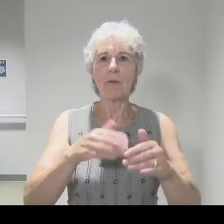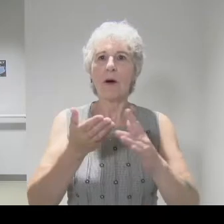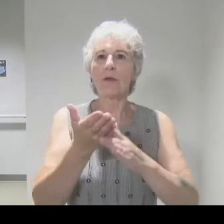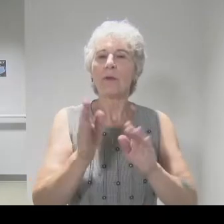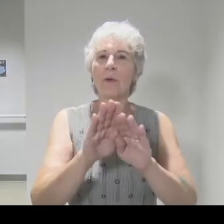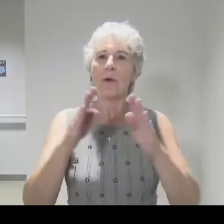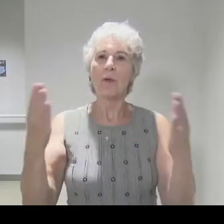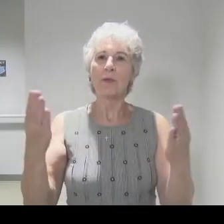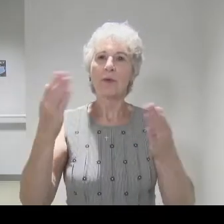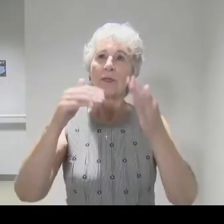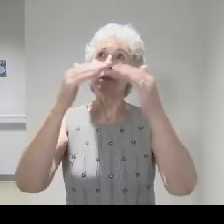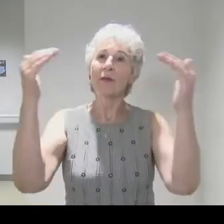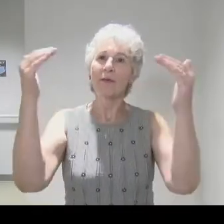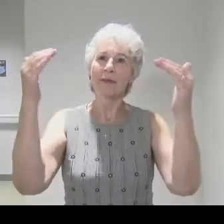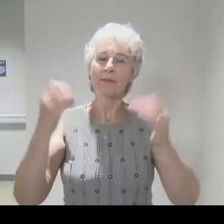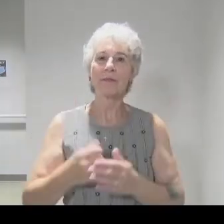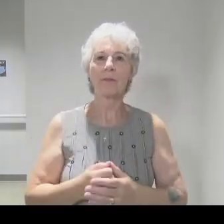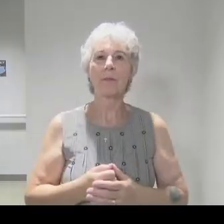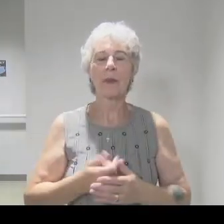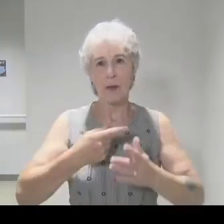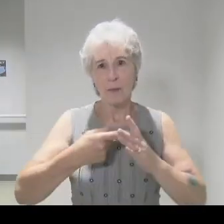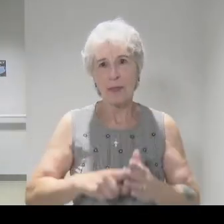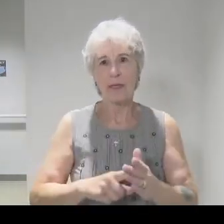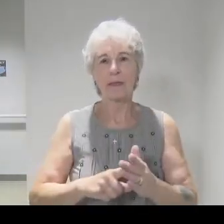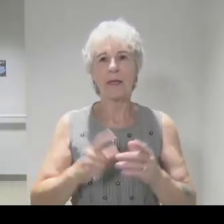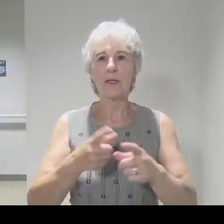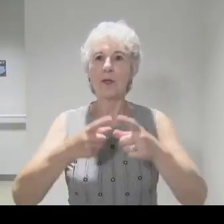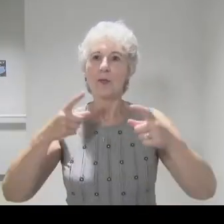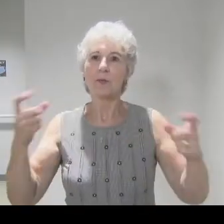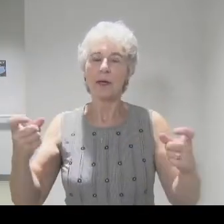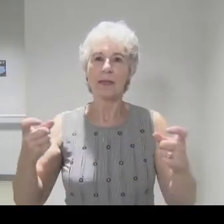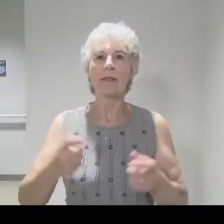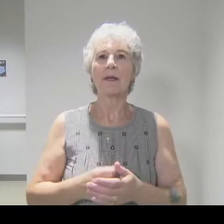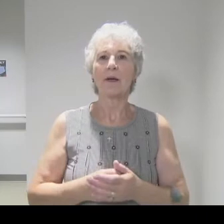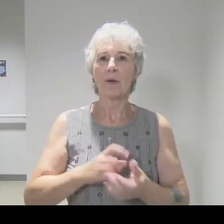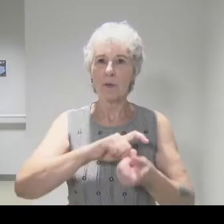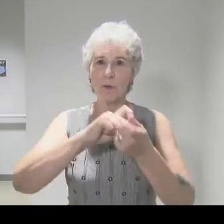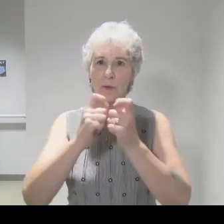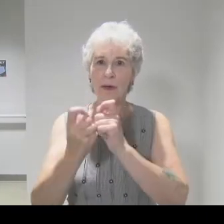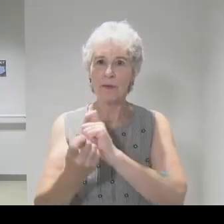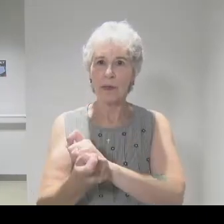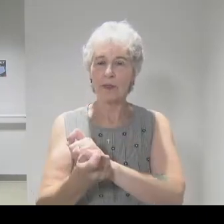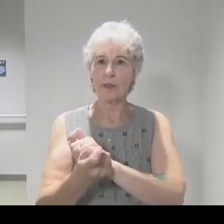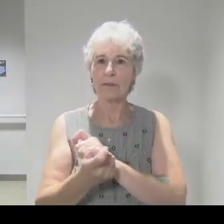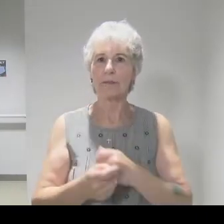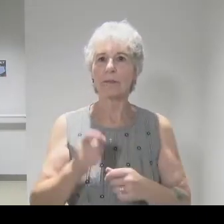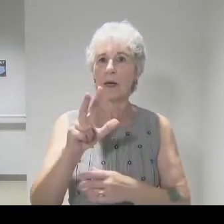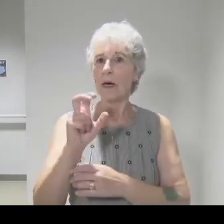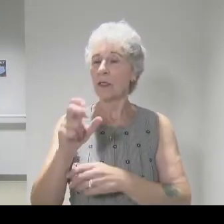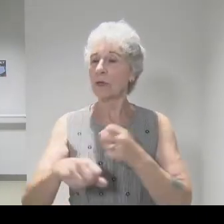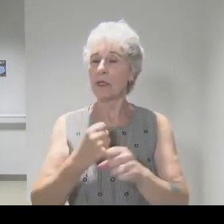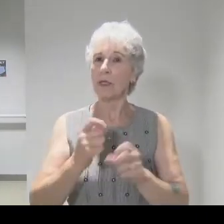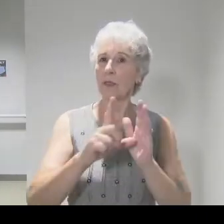paradise." Thus began what we know as the Great Reformation. A couple hundred years later, John Wesley,